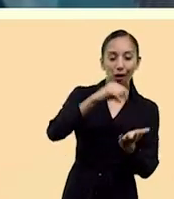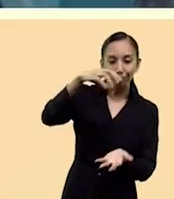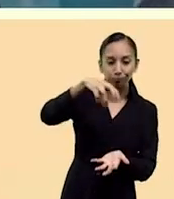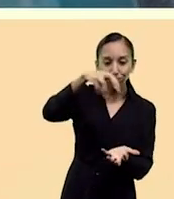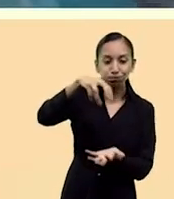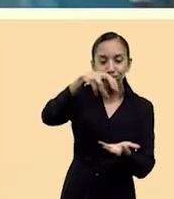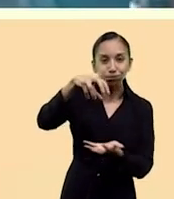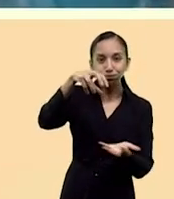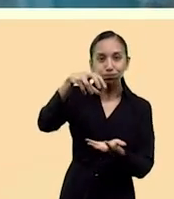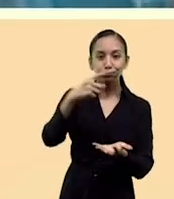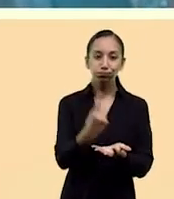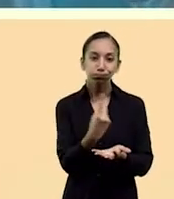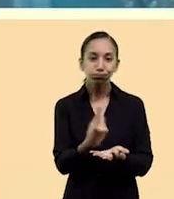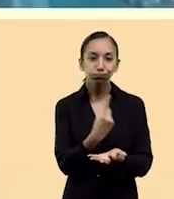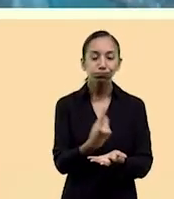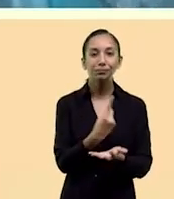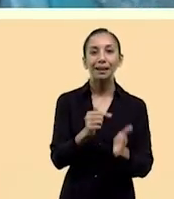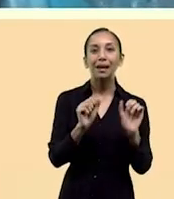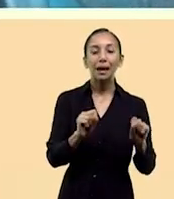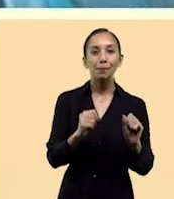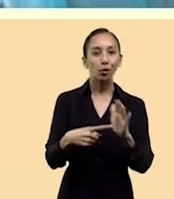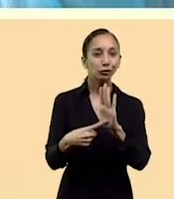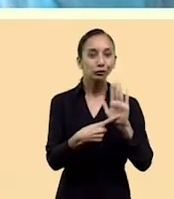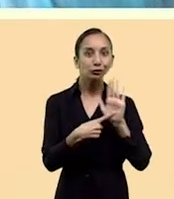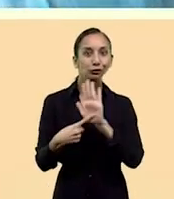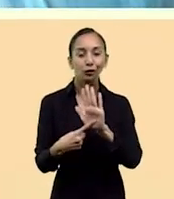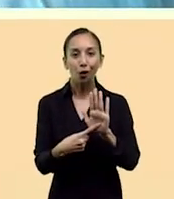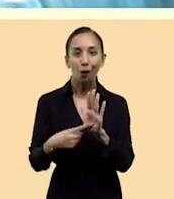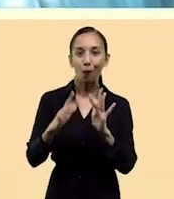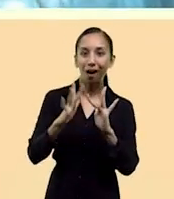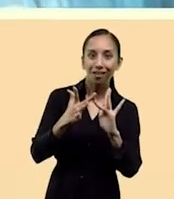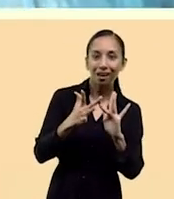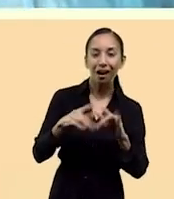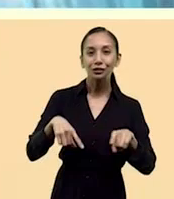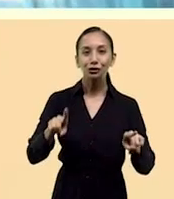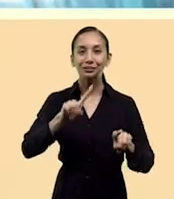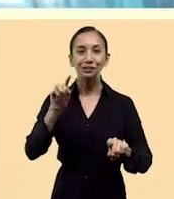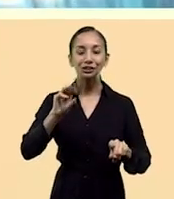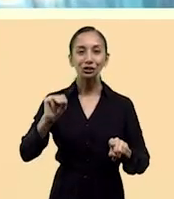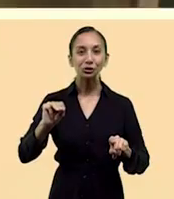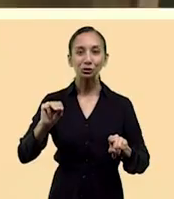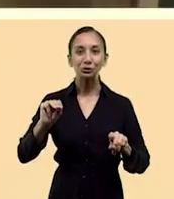able to show that to me also online and show each other during one of our Zoom calls.